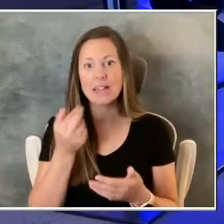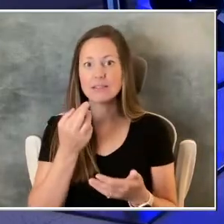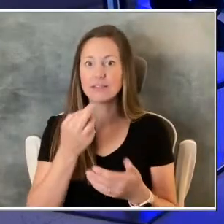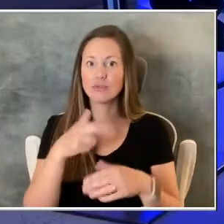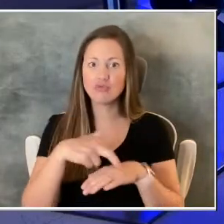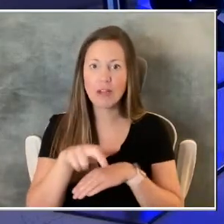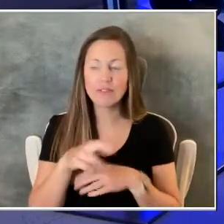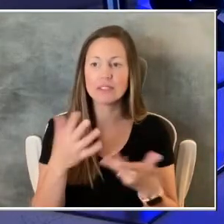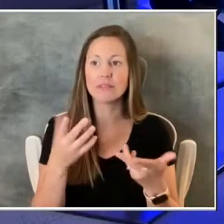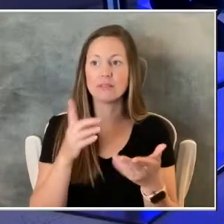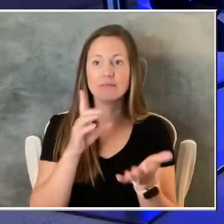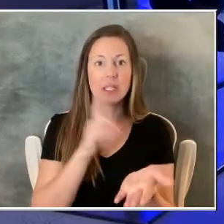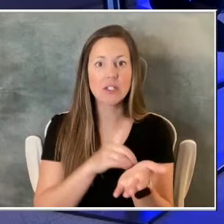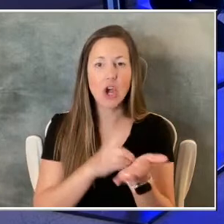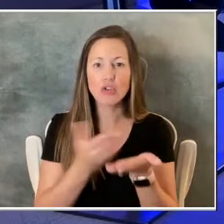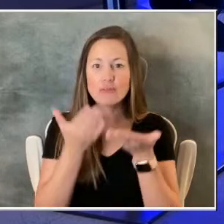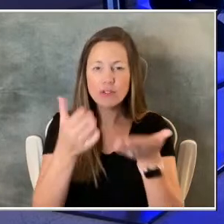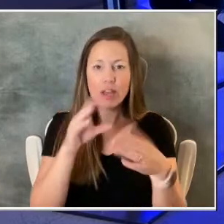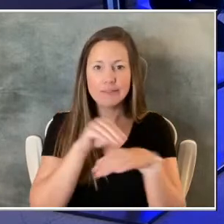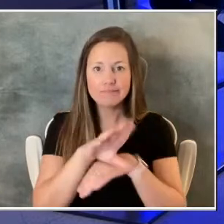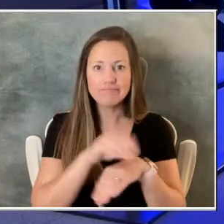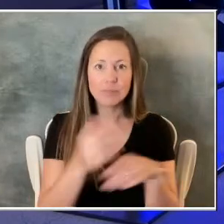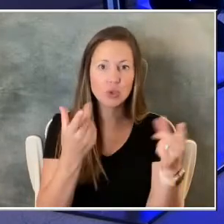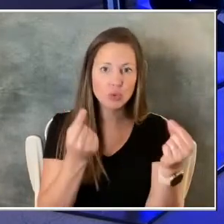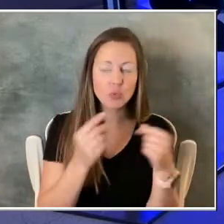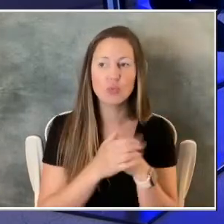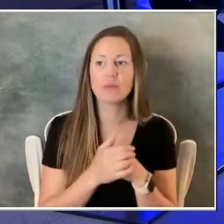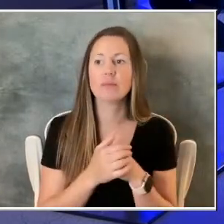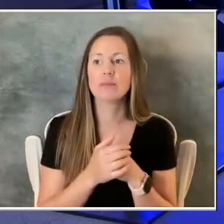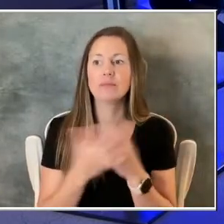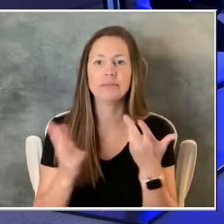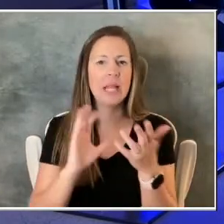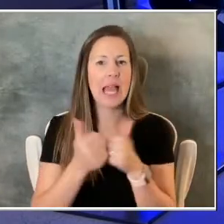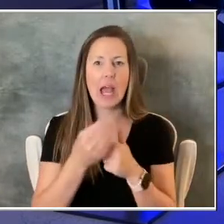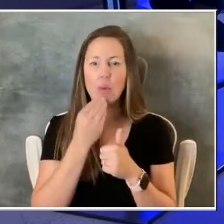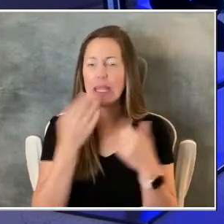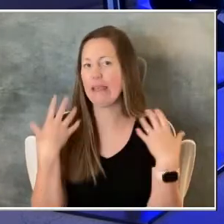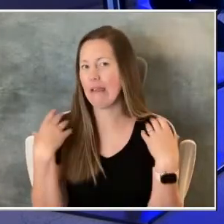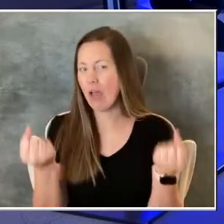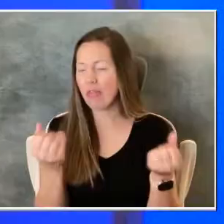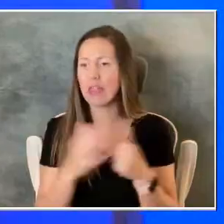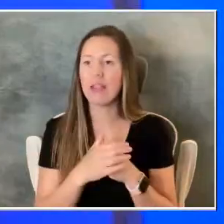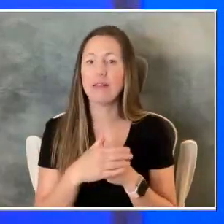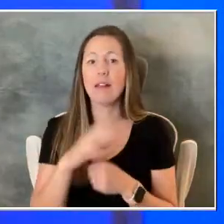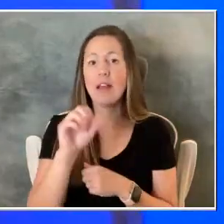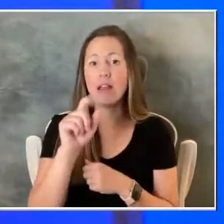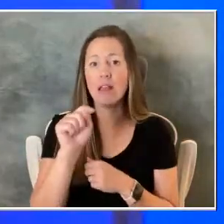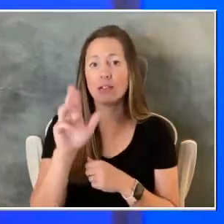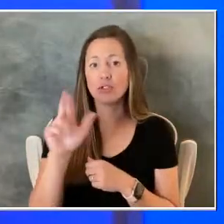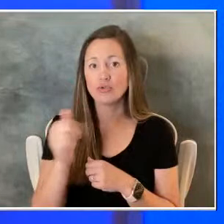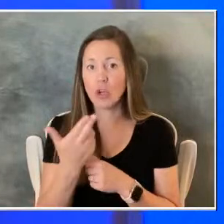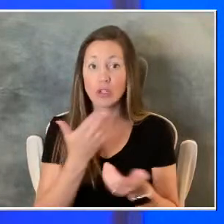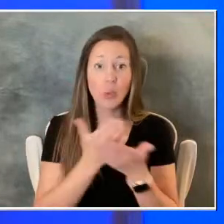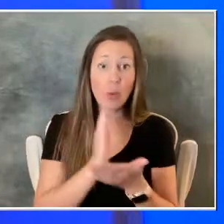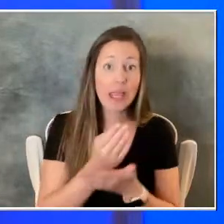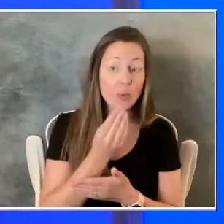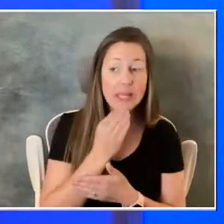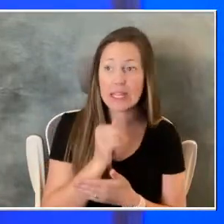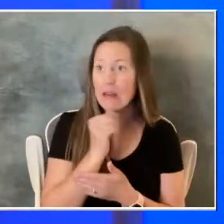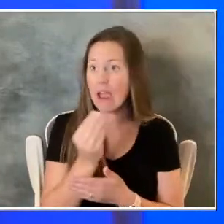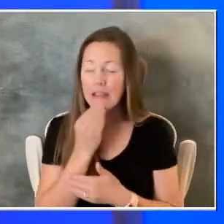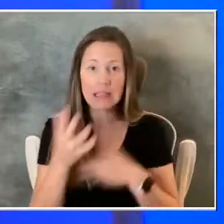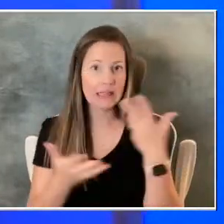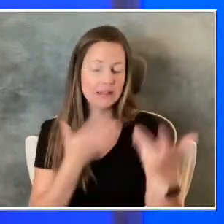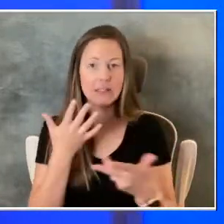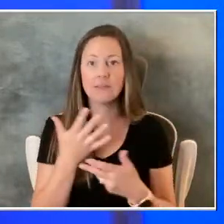suggestions what to do and what not to do, how to eat healthy, what starches to eat, what not to eat. Where are the resources? If I have a question, I can give a